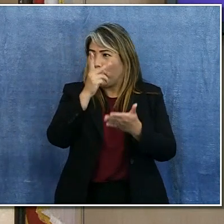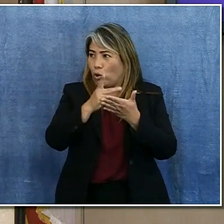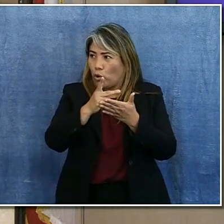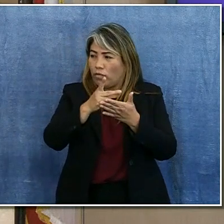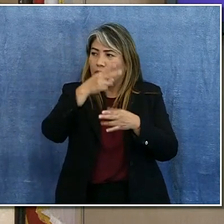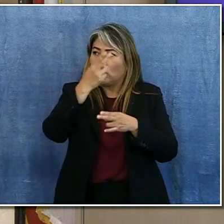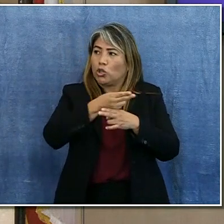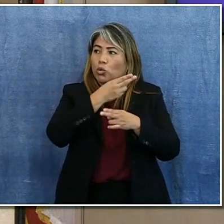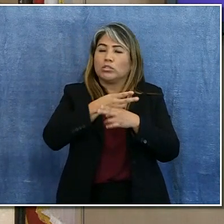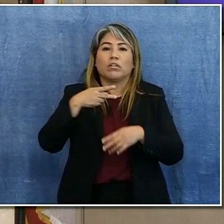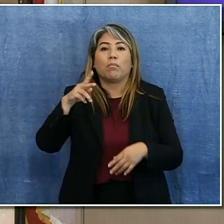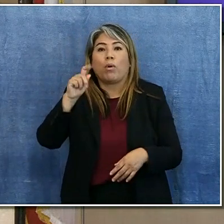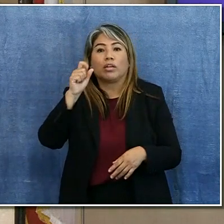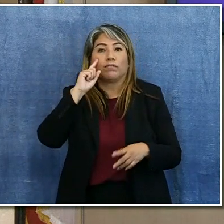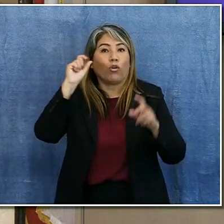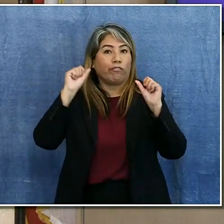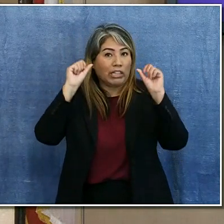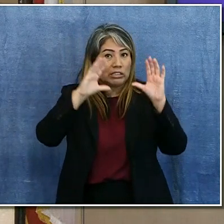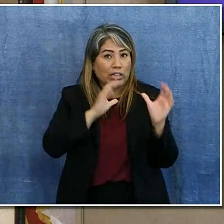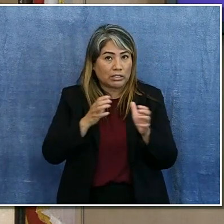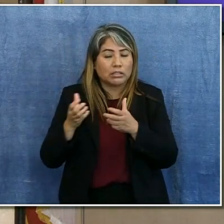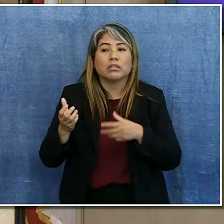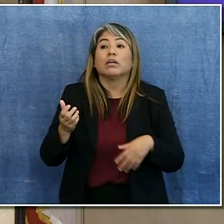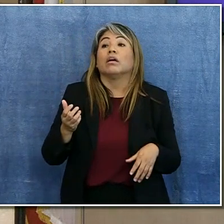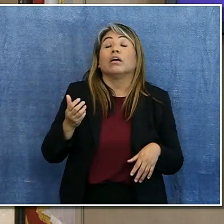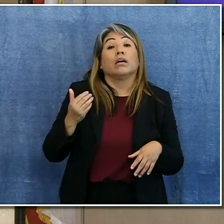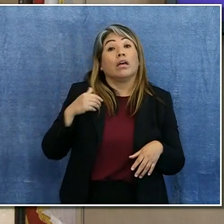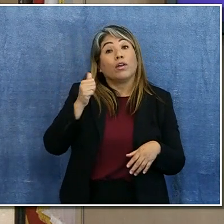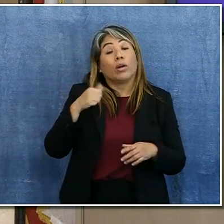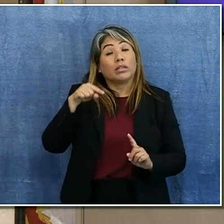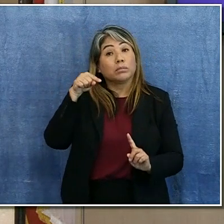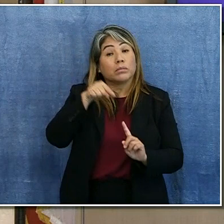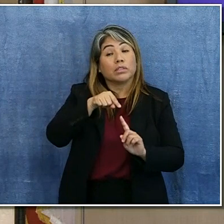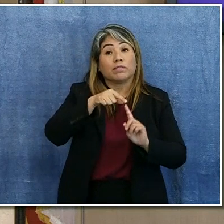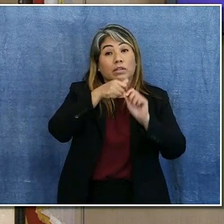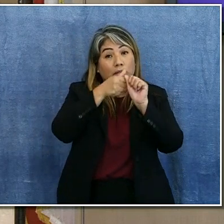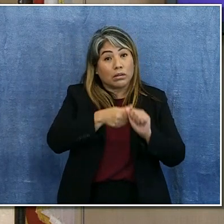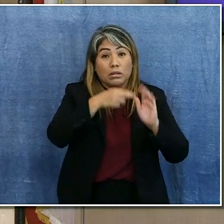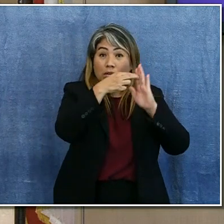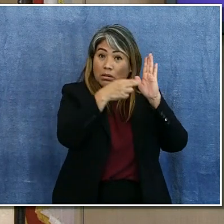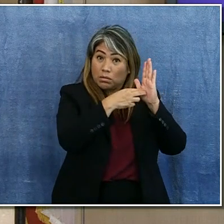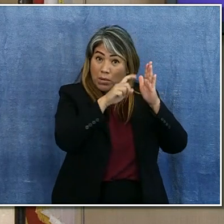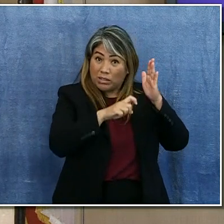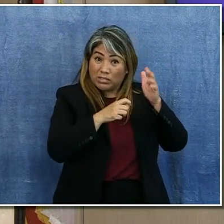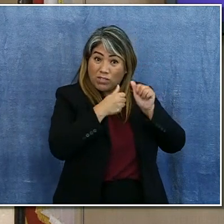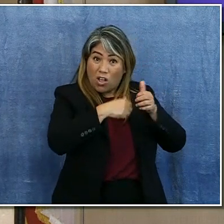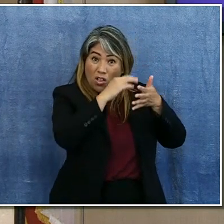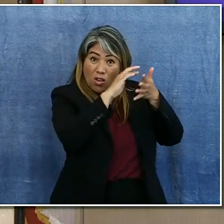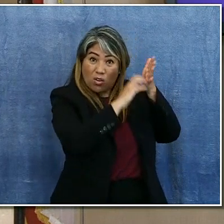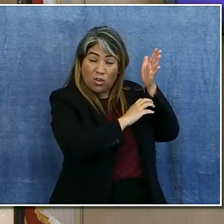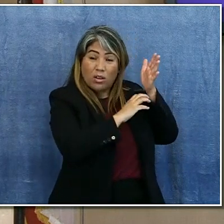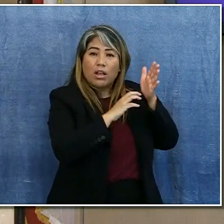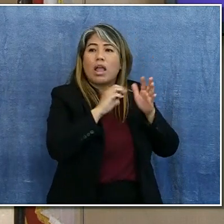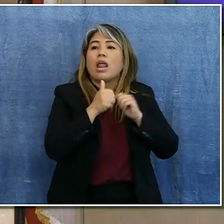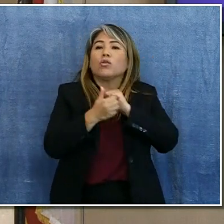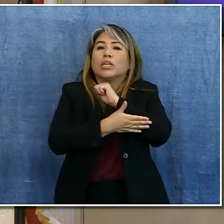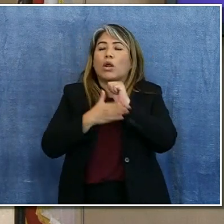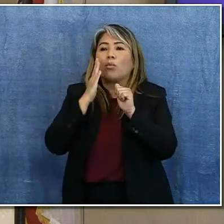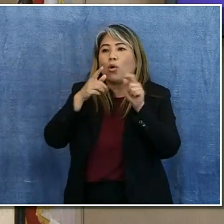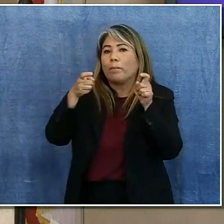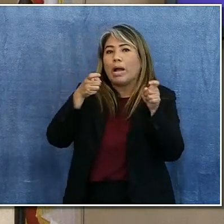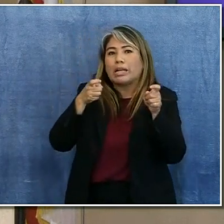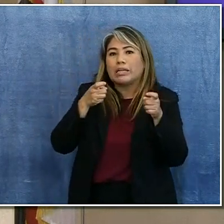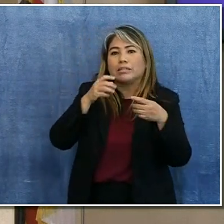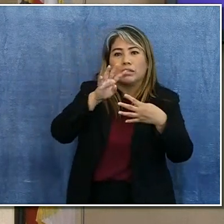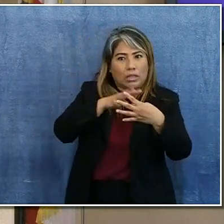use of parks for fitness classes. Is there any specific protocol that needs to be followed? And how is the county going to manage the schedule for the